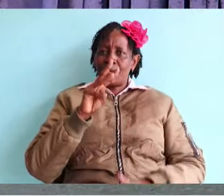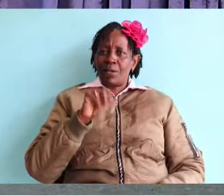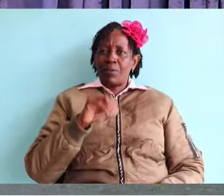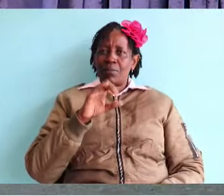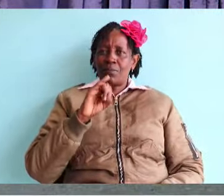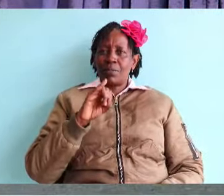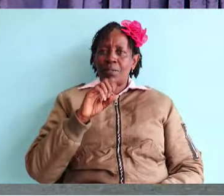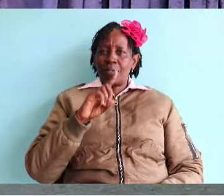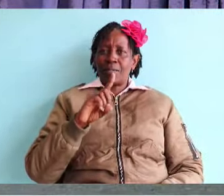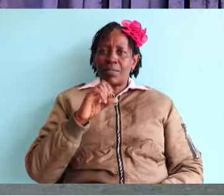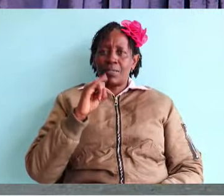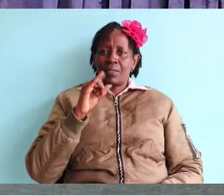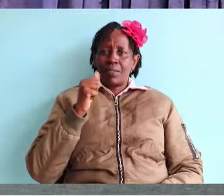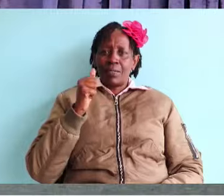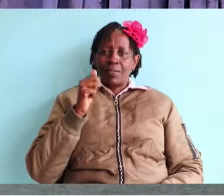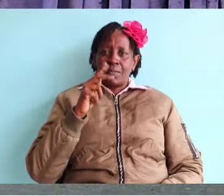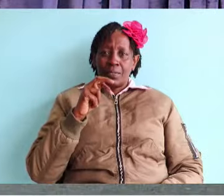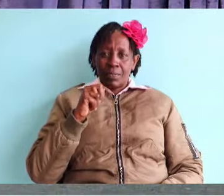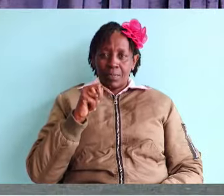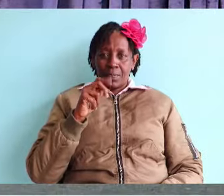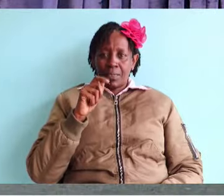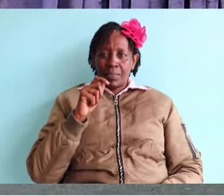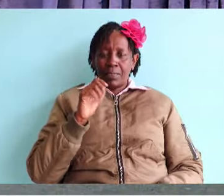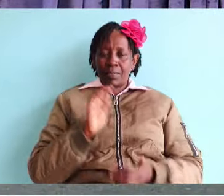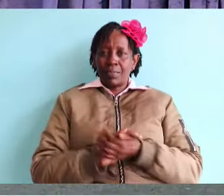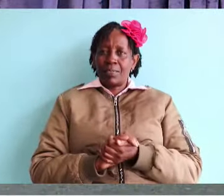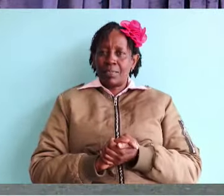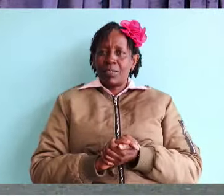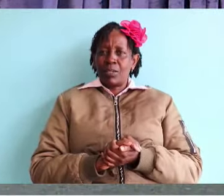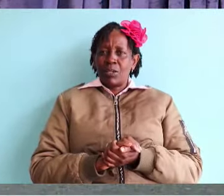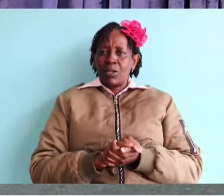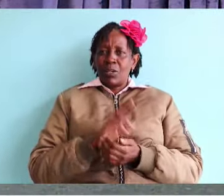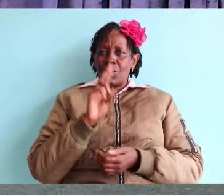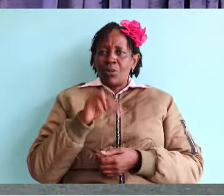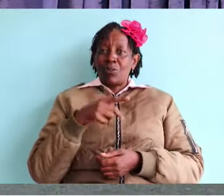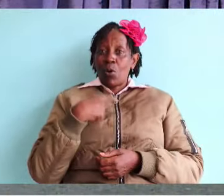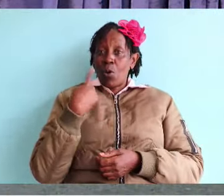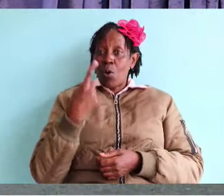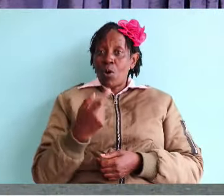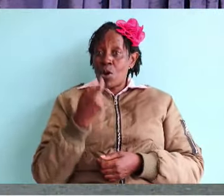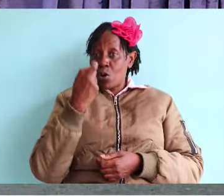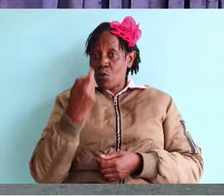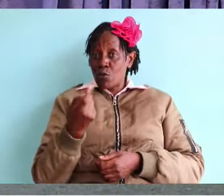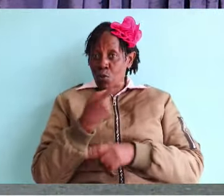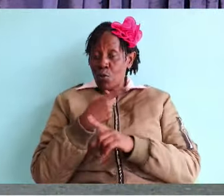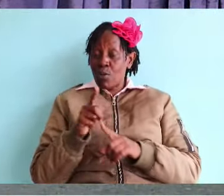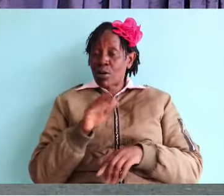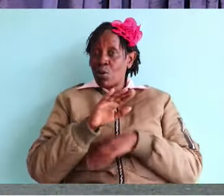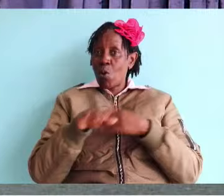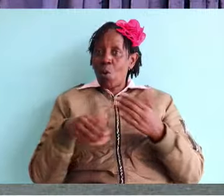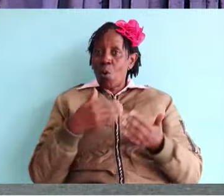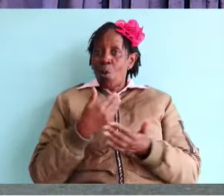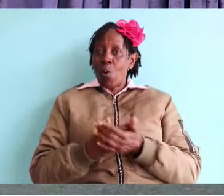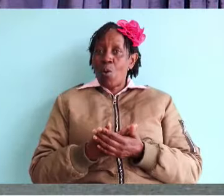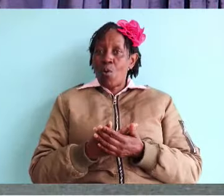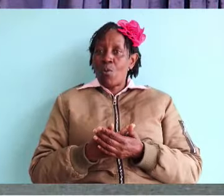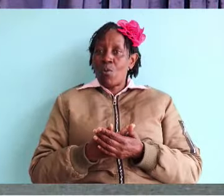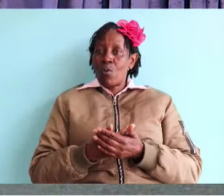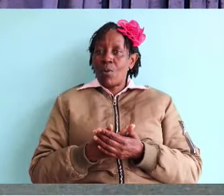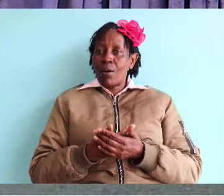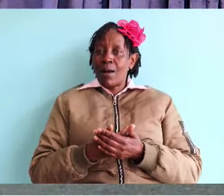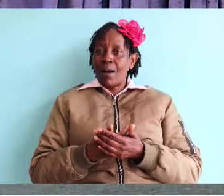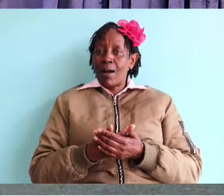few, but everyone within the community needed to participate in this. But also there is this group of